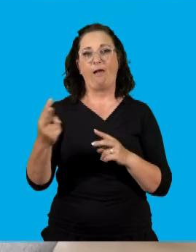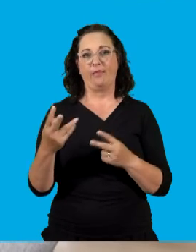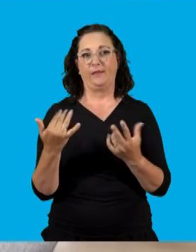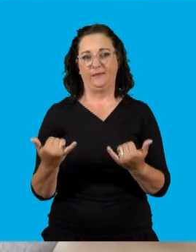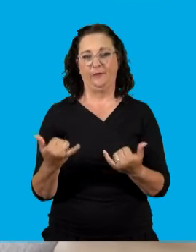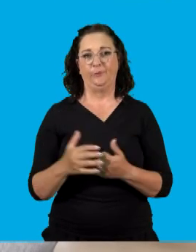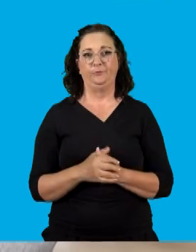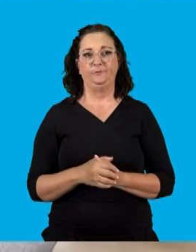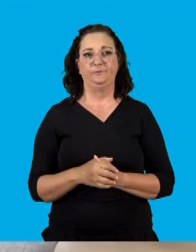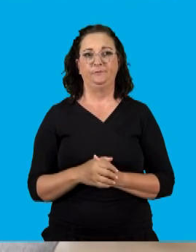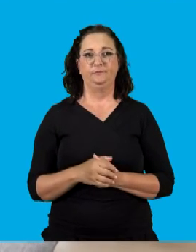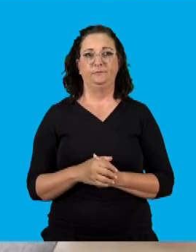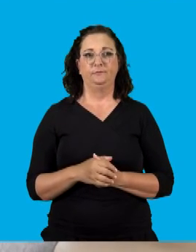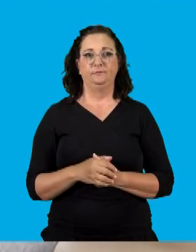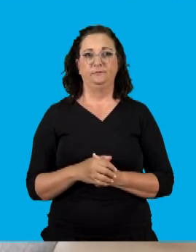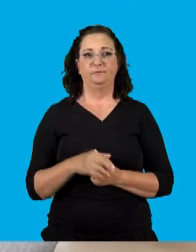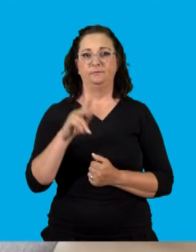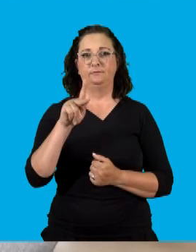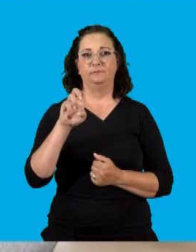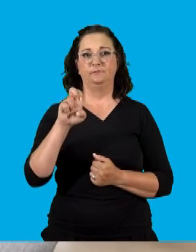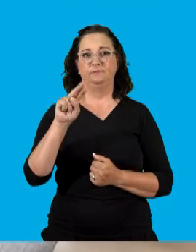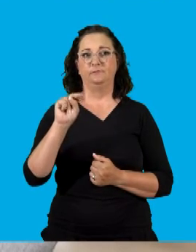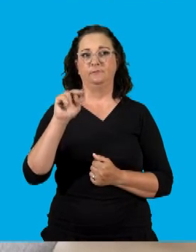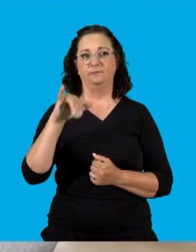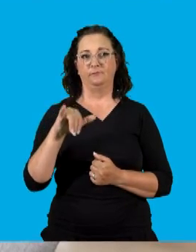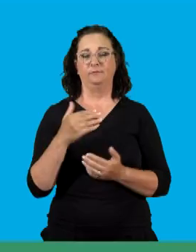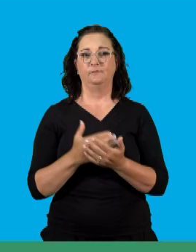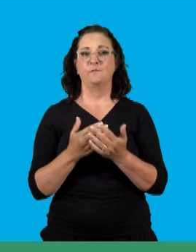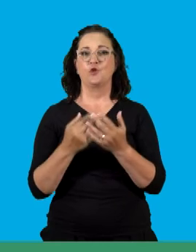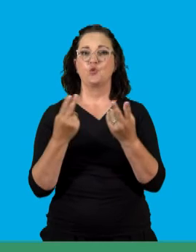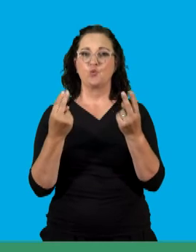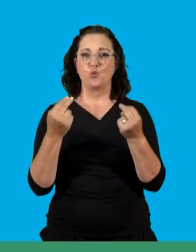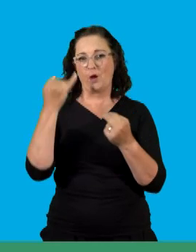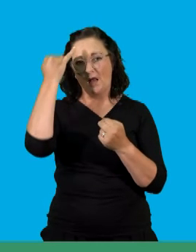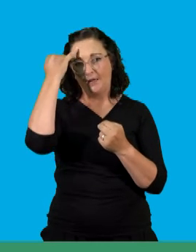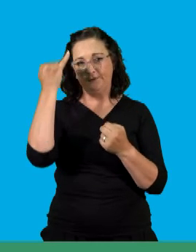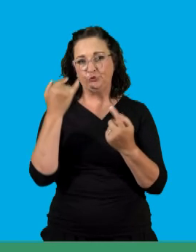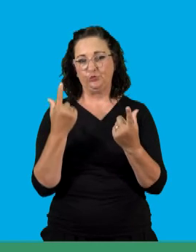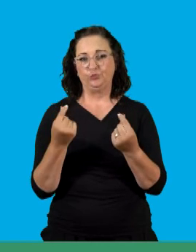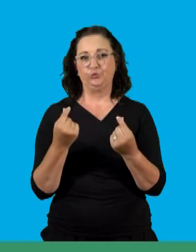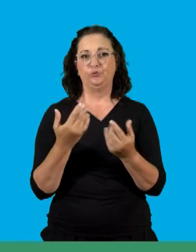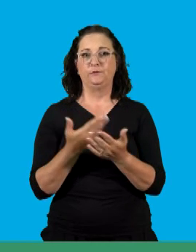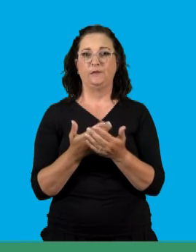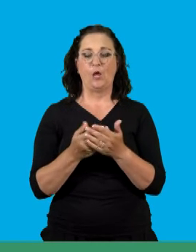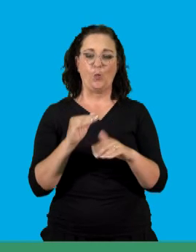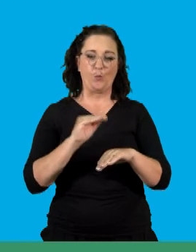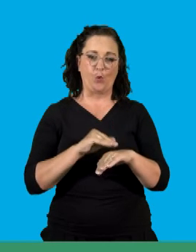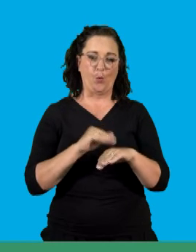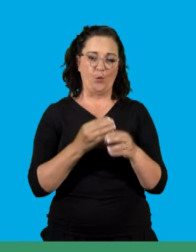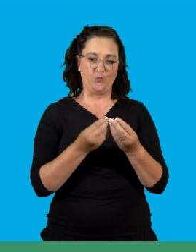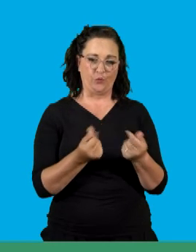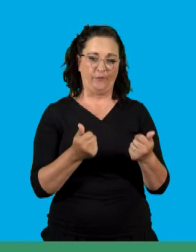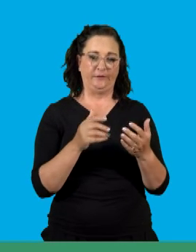mentioned in the previous question. So let's hear. Kenny can generate new ideas by applying